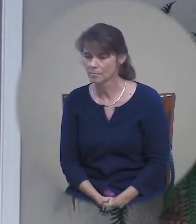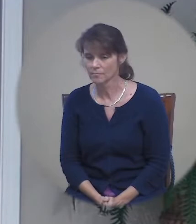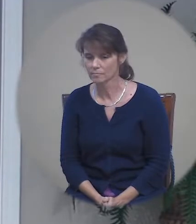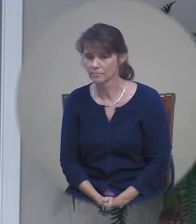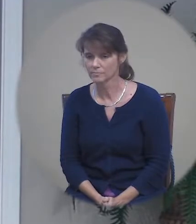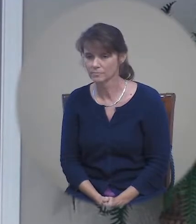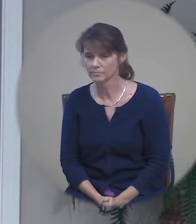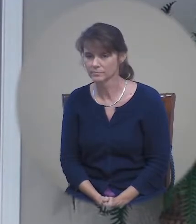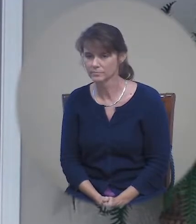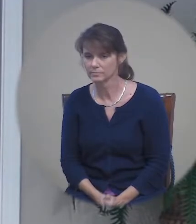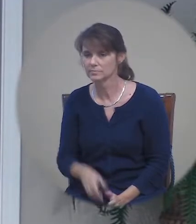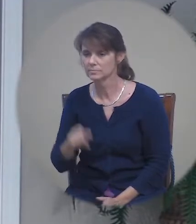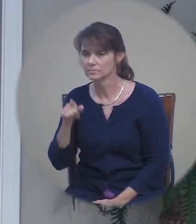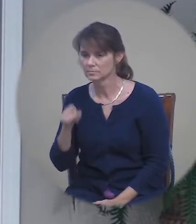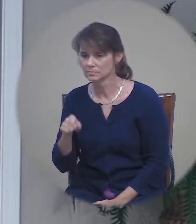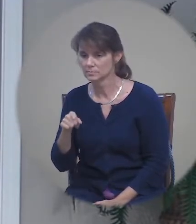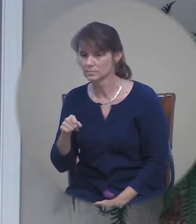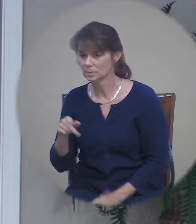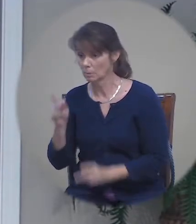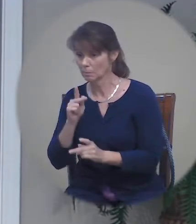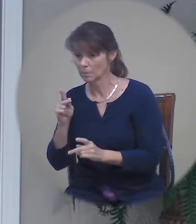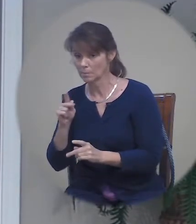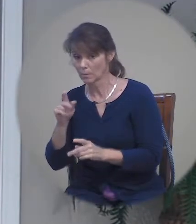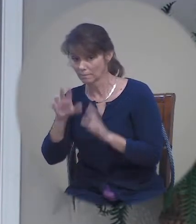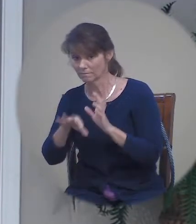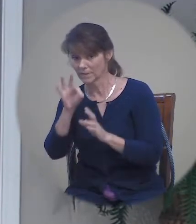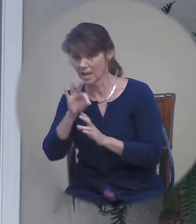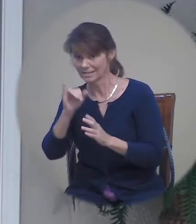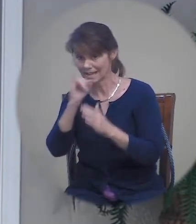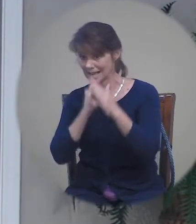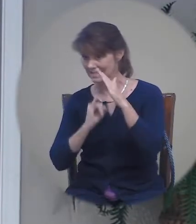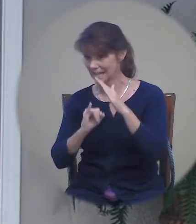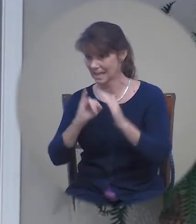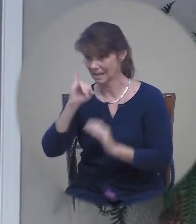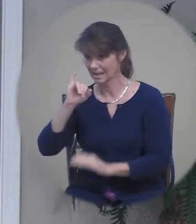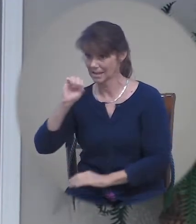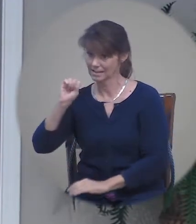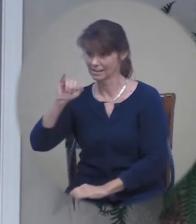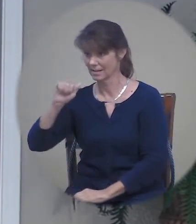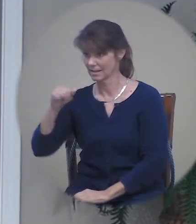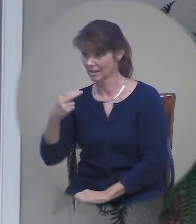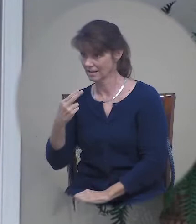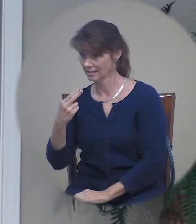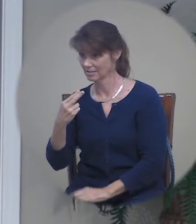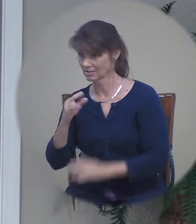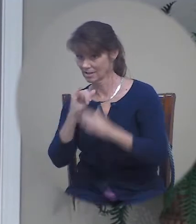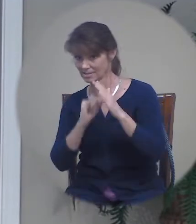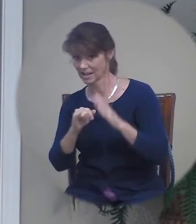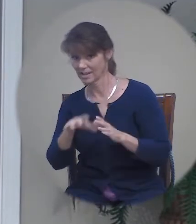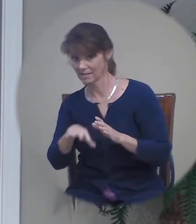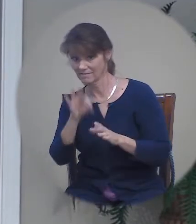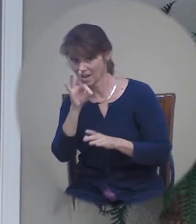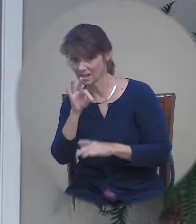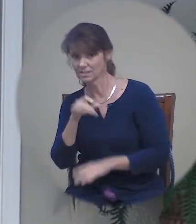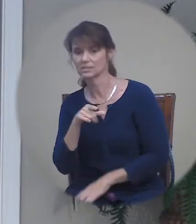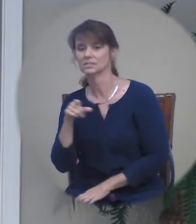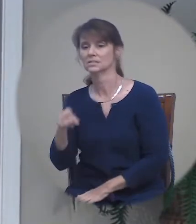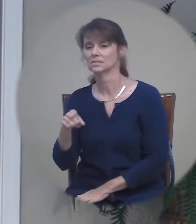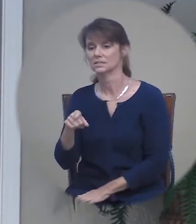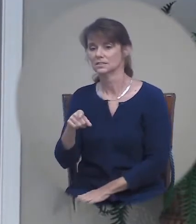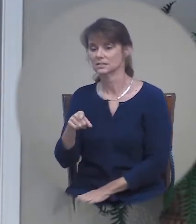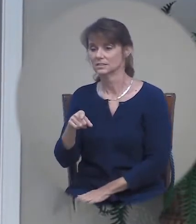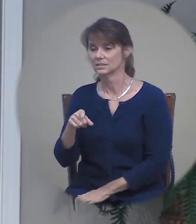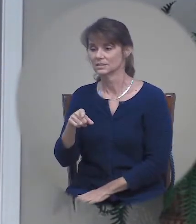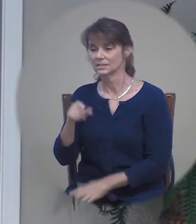he goes to Isaiah, and here's what Isaiah promises him. He says, "Behold, I'm going to put a spirit in him," that is